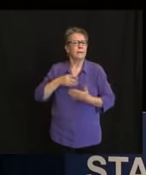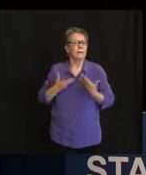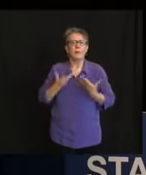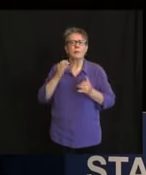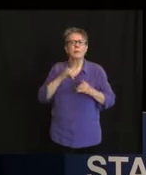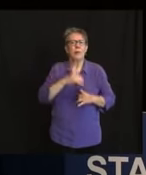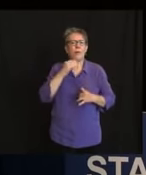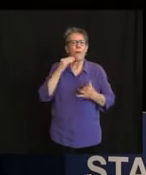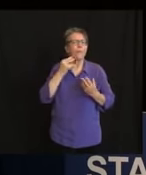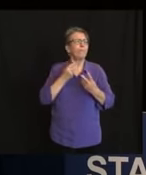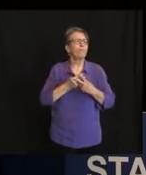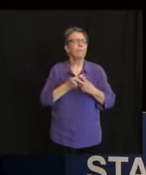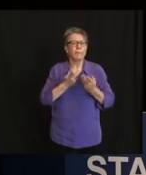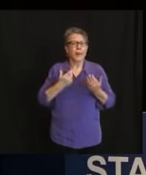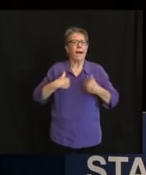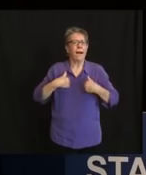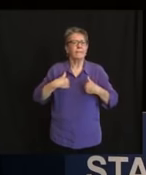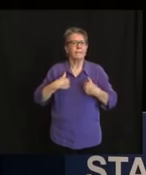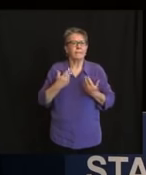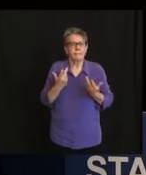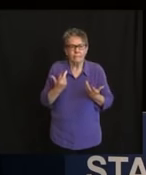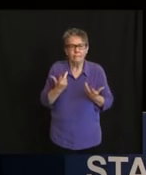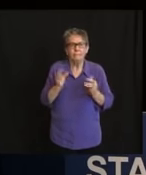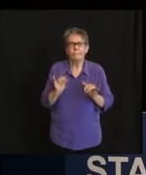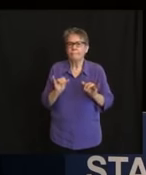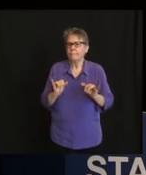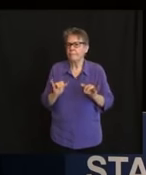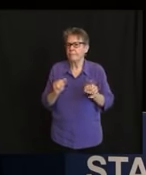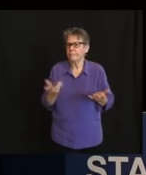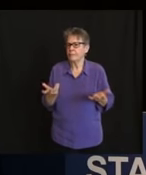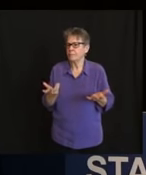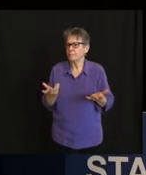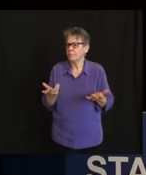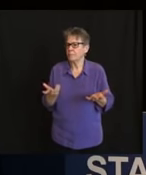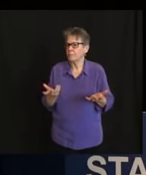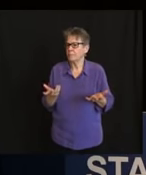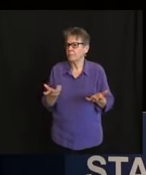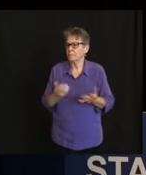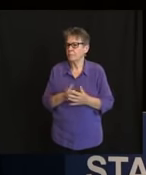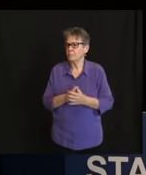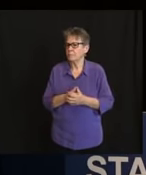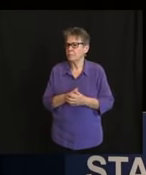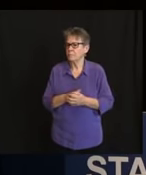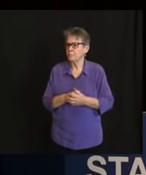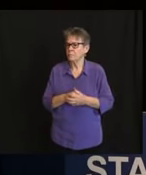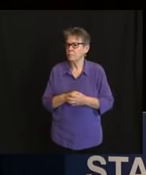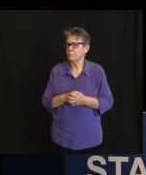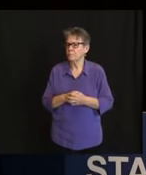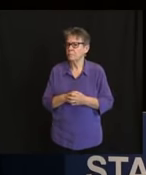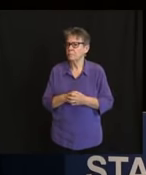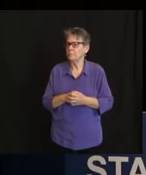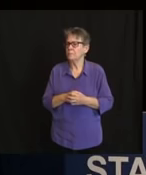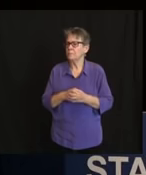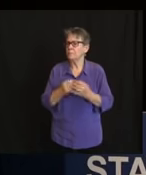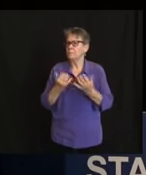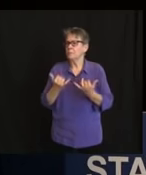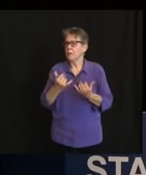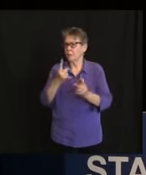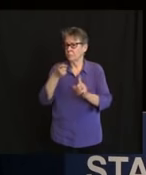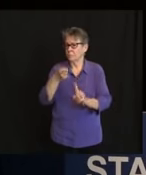at the day-to-day per se, because, we recognize that there are always there could be some dramatic artifacts in the